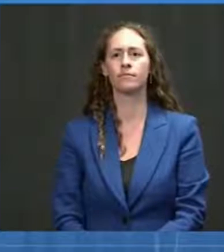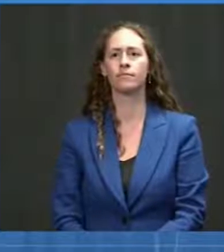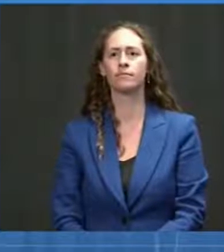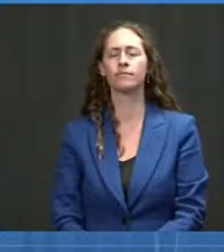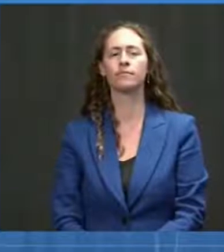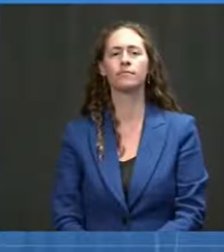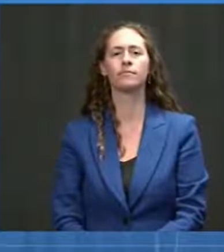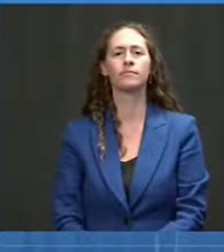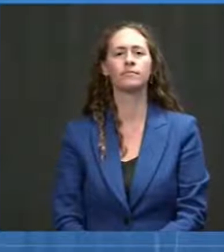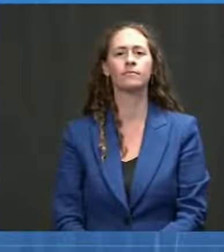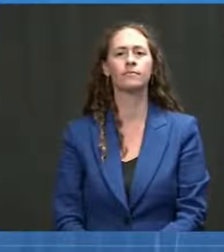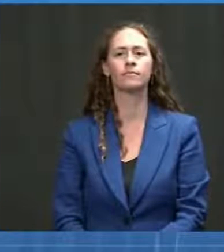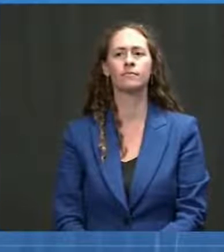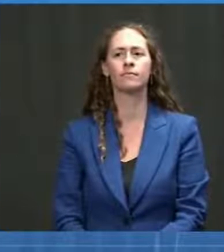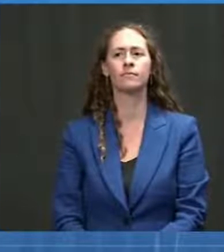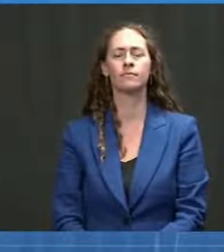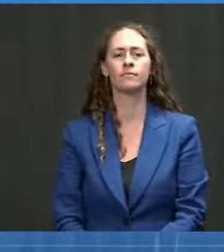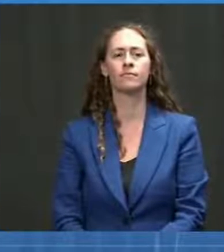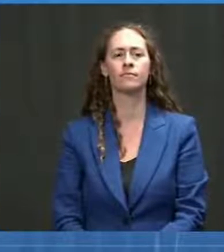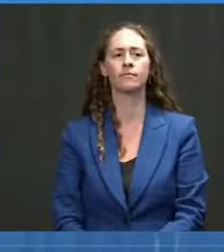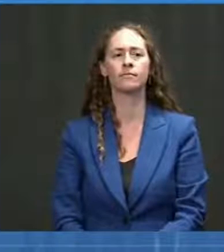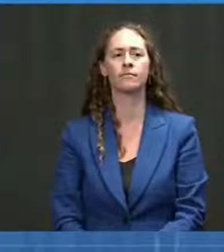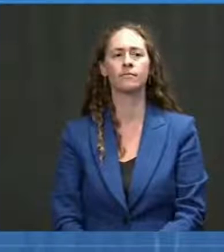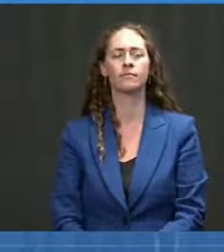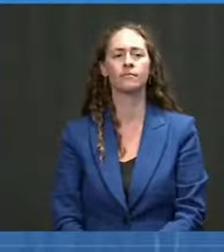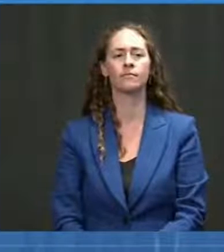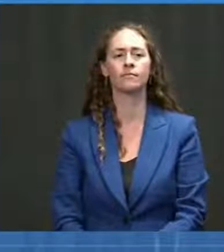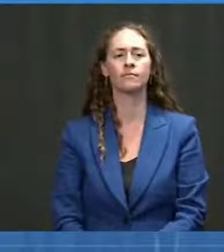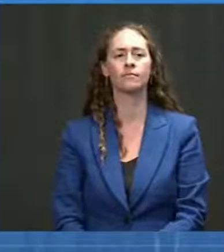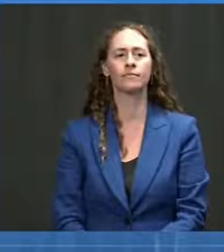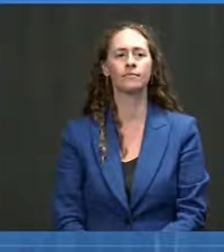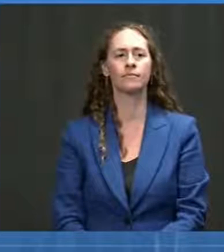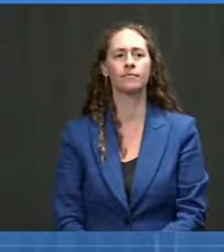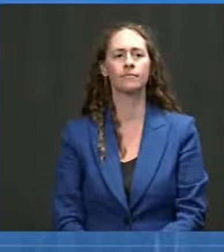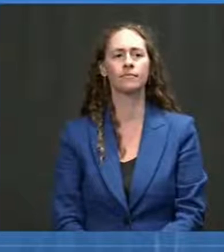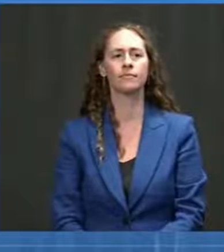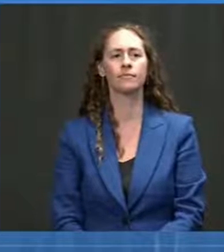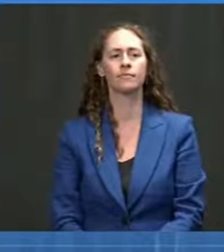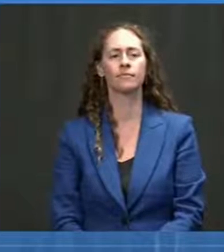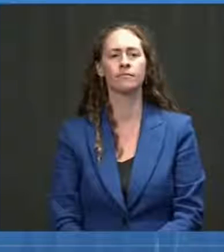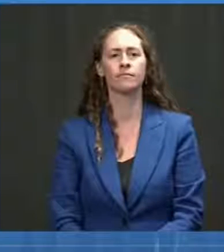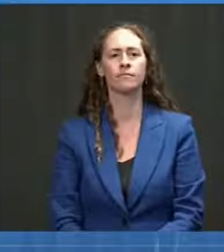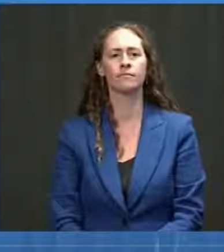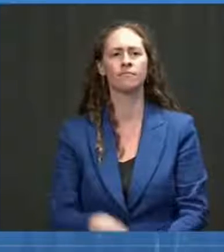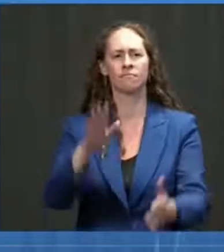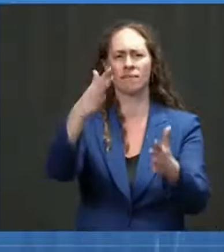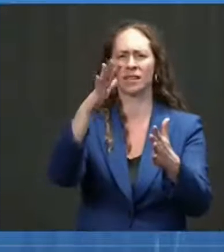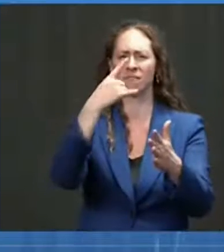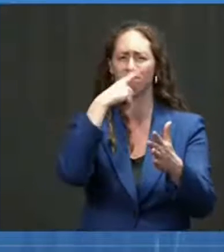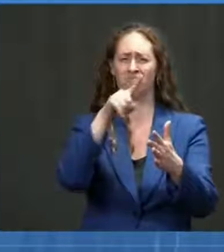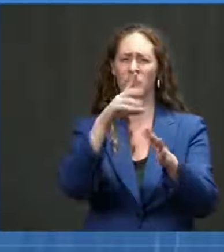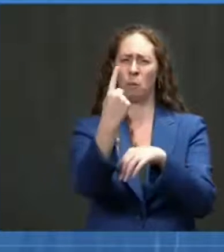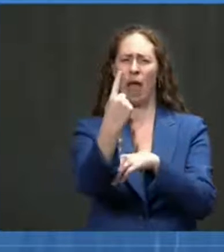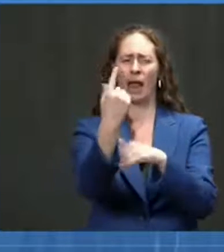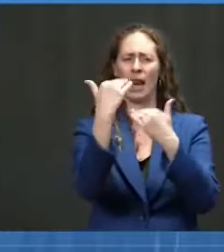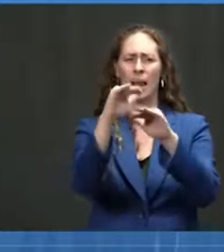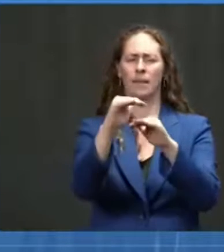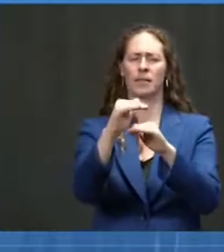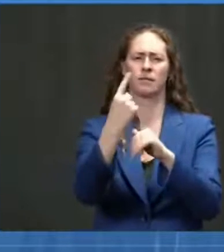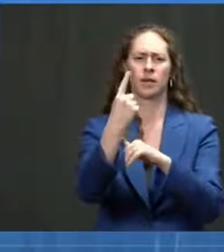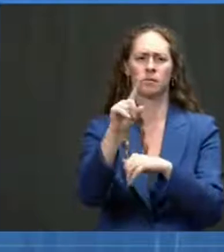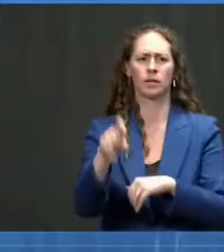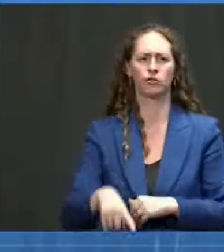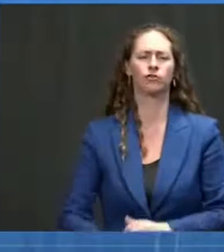Thanks, Jeff. And as a reminder, please keep your question to one question. There are many today. First, let's go to Lev Thatcher at Stat